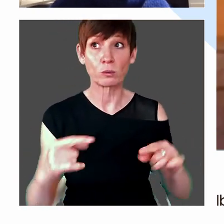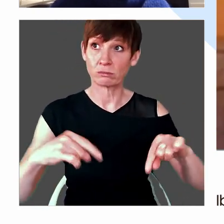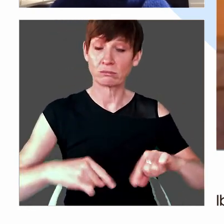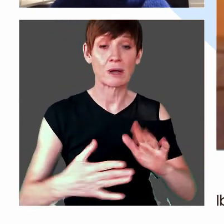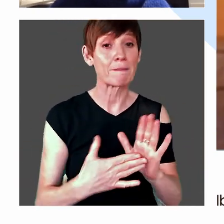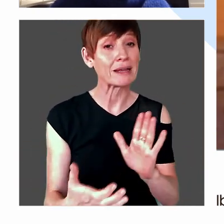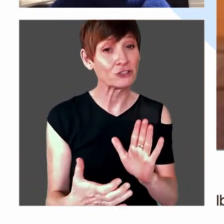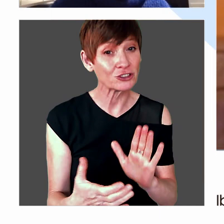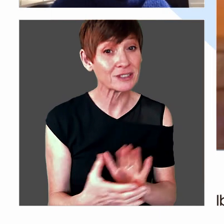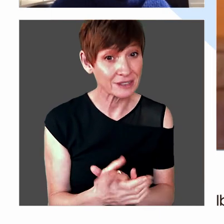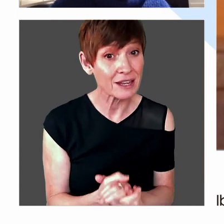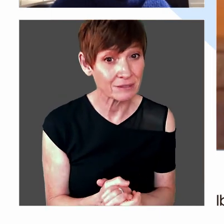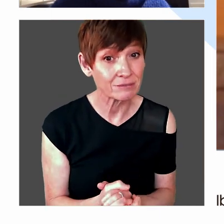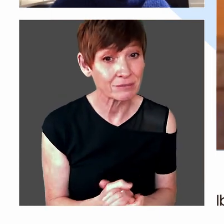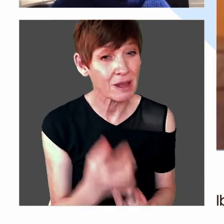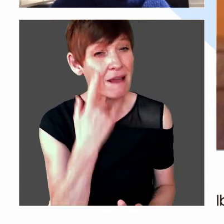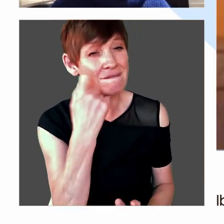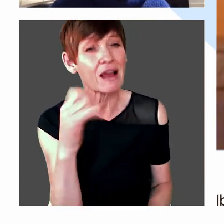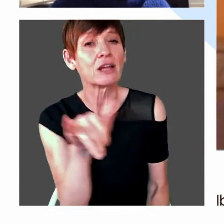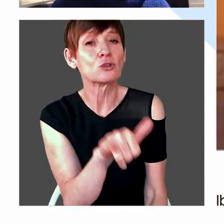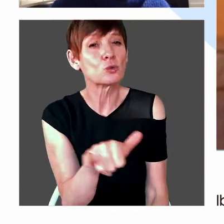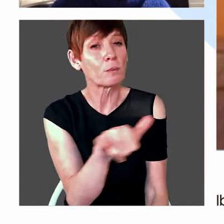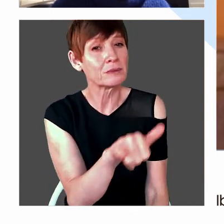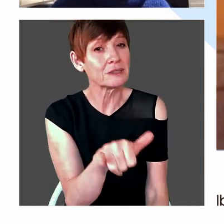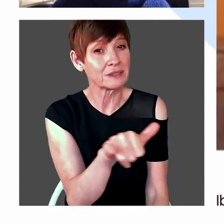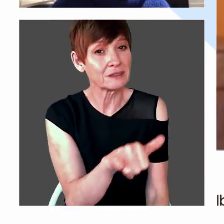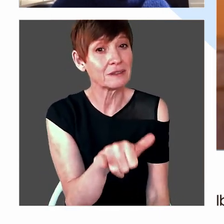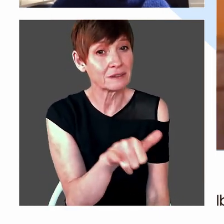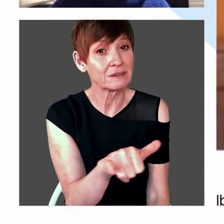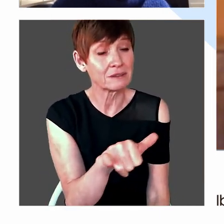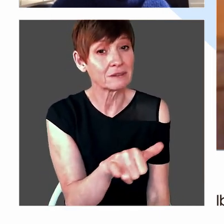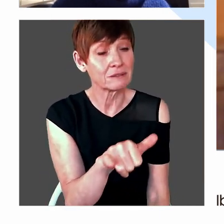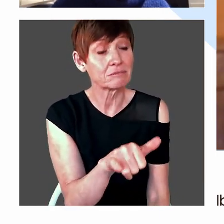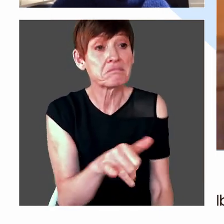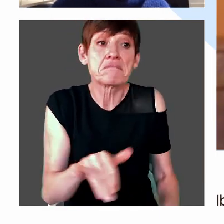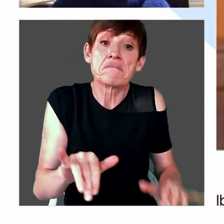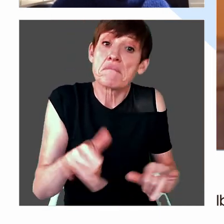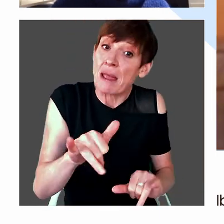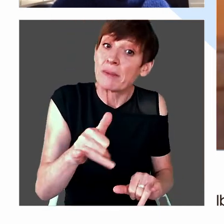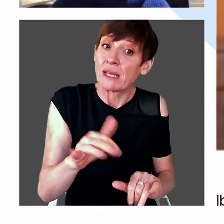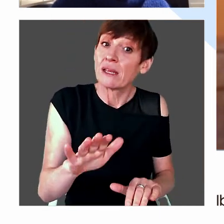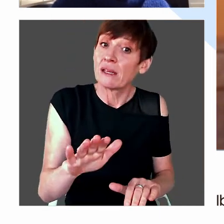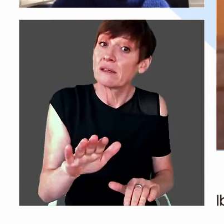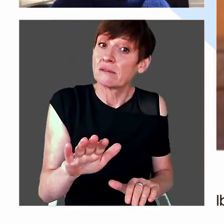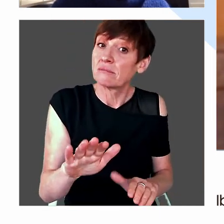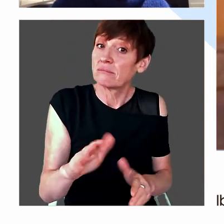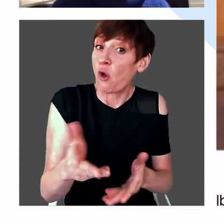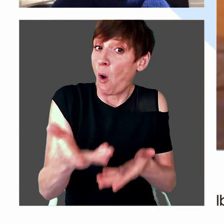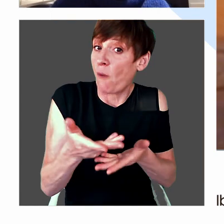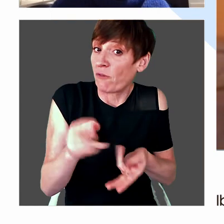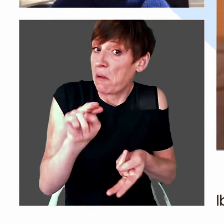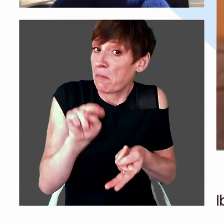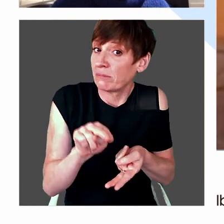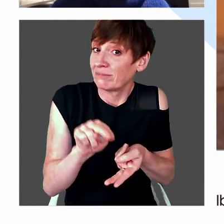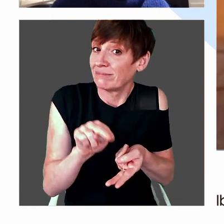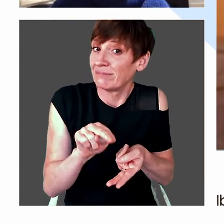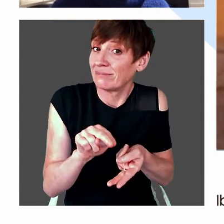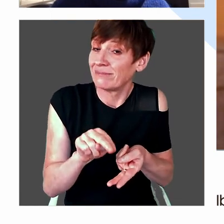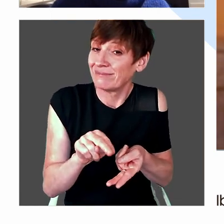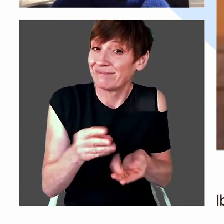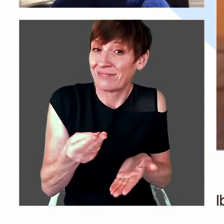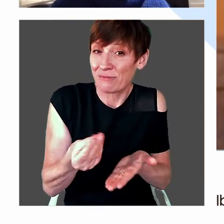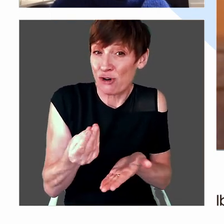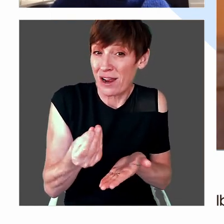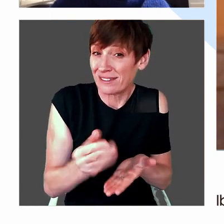and find someone that will maybe give you a kind of deal as a starting out kind of